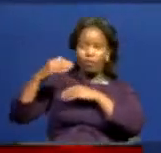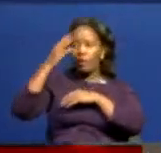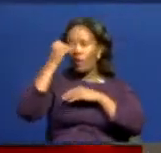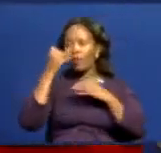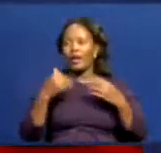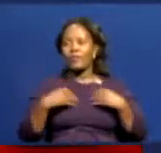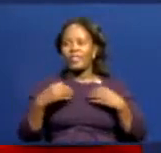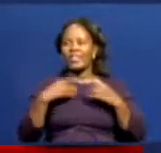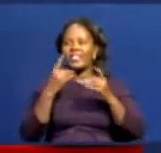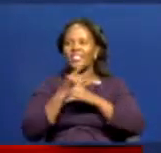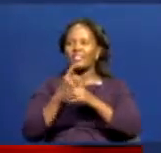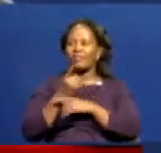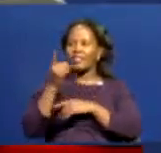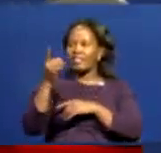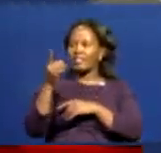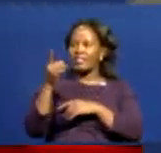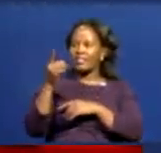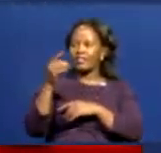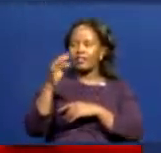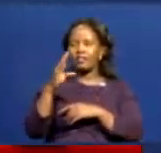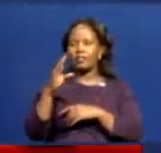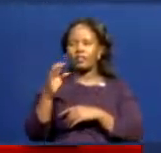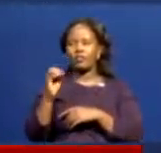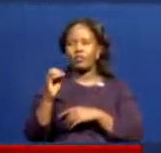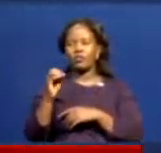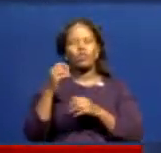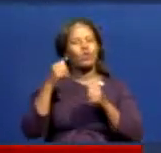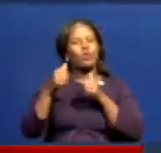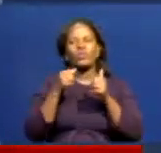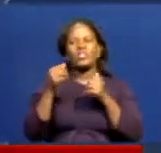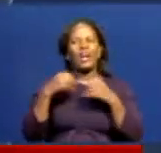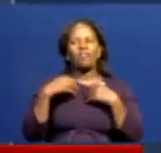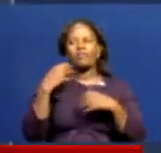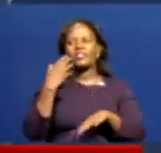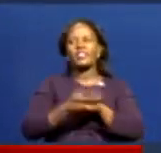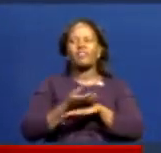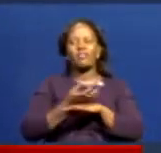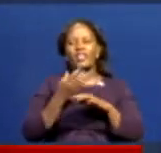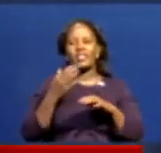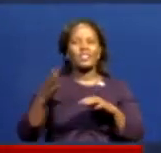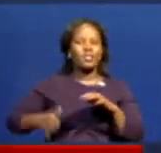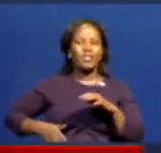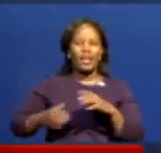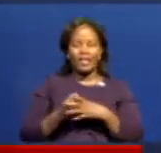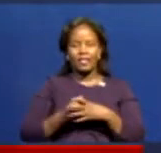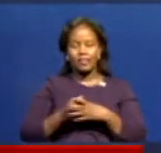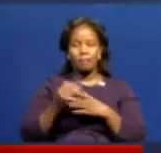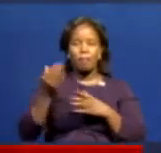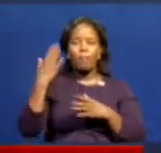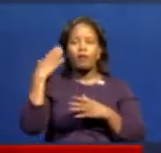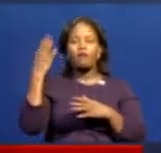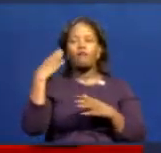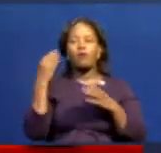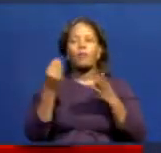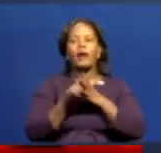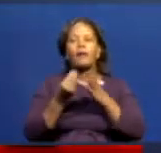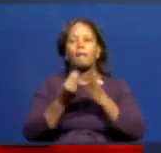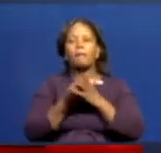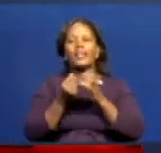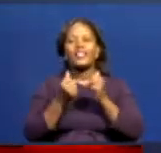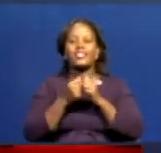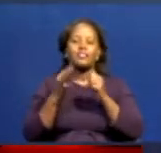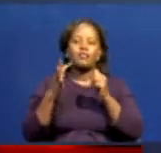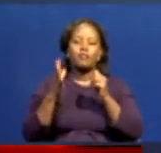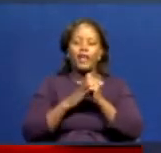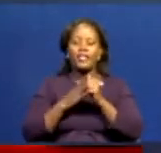holes in coins, because it was for stringing, for us to carry. If you look at the earlier currencies in 1918,